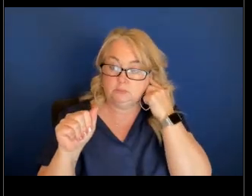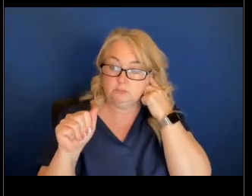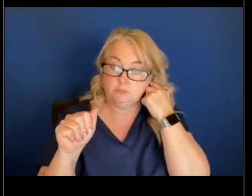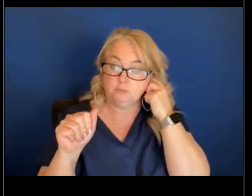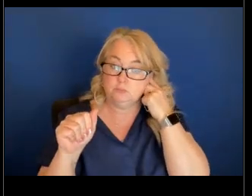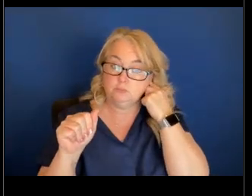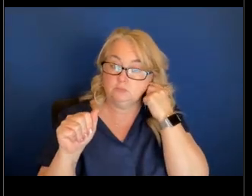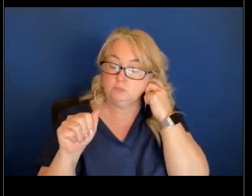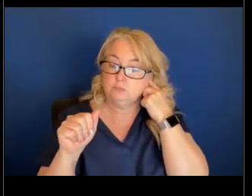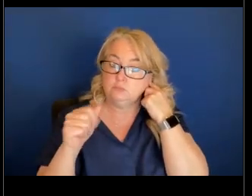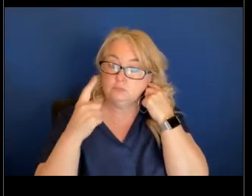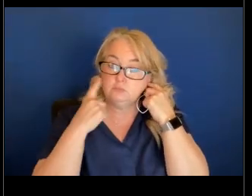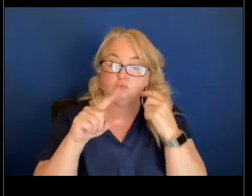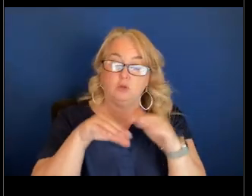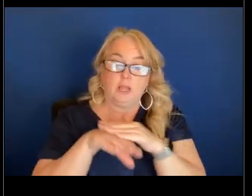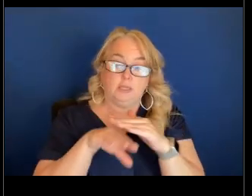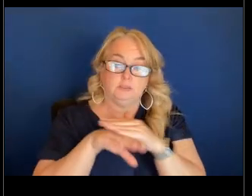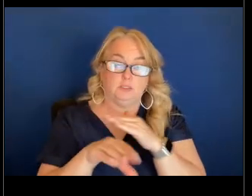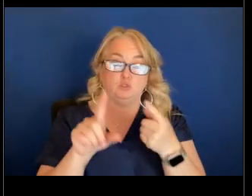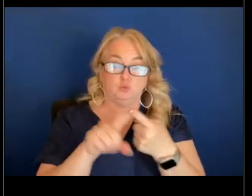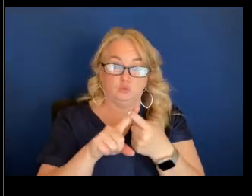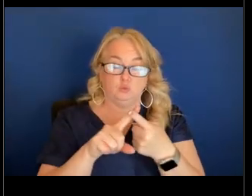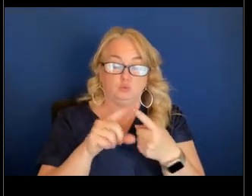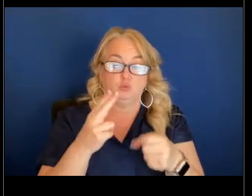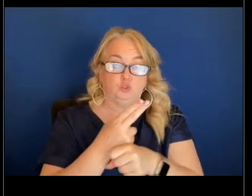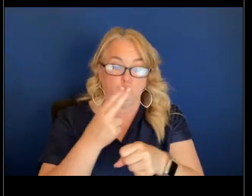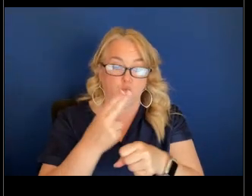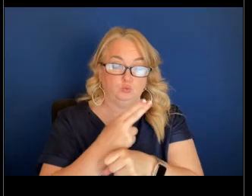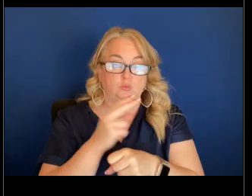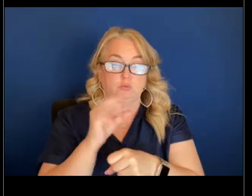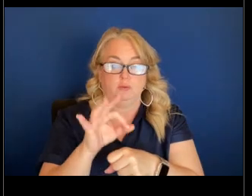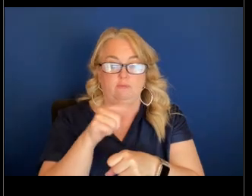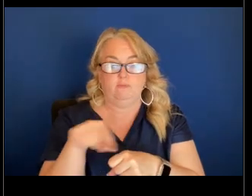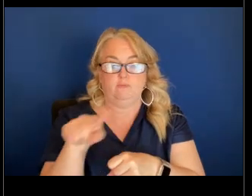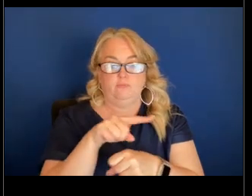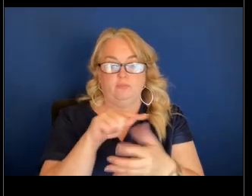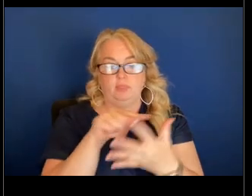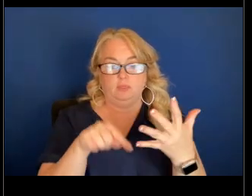permitting access to and use of amenities.